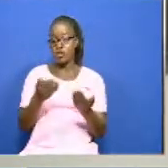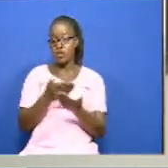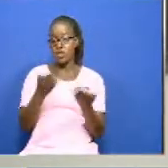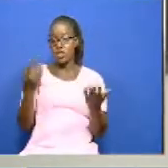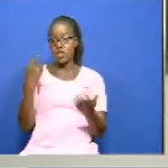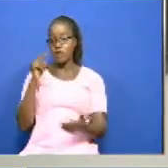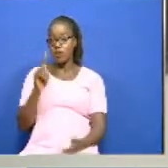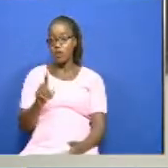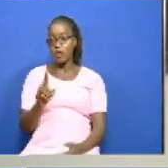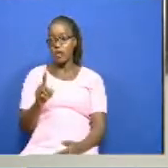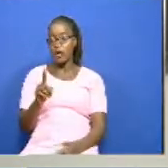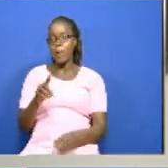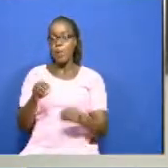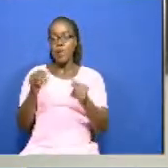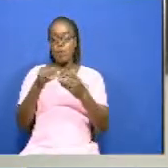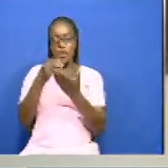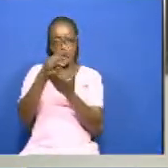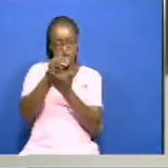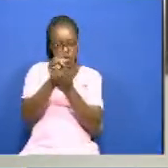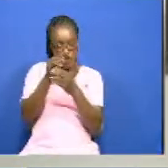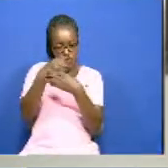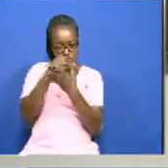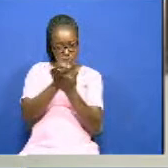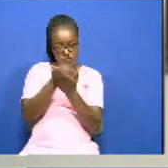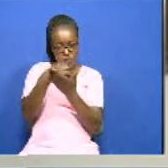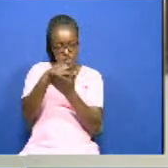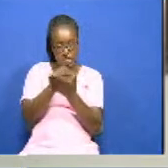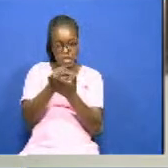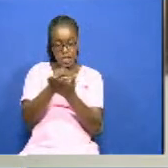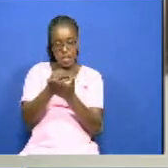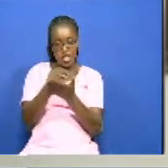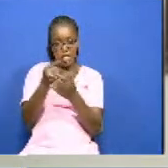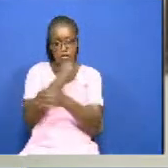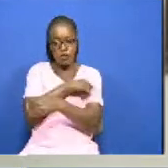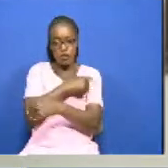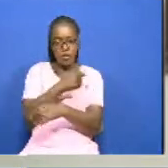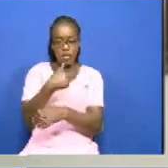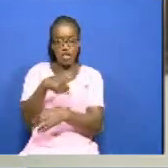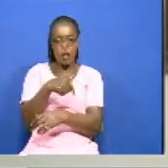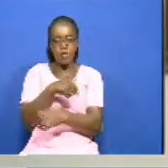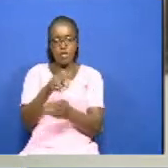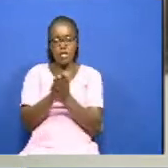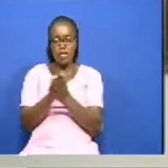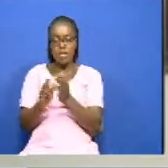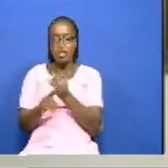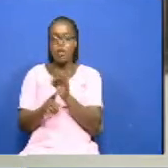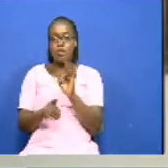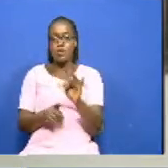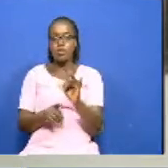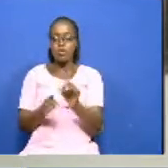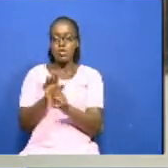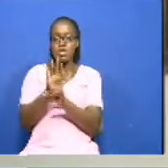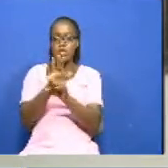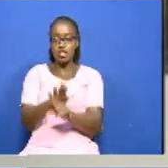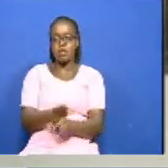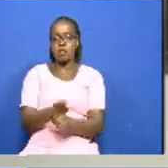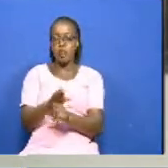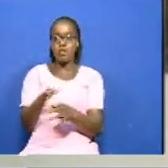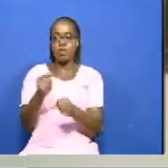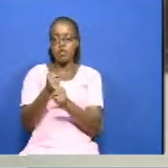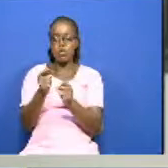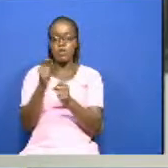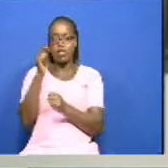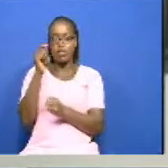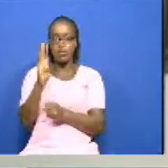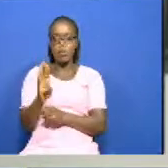of them being quality of screening in our facilities. The other thing we know that also contributes is also the stigma that is associated with